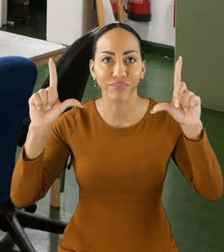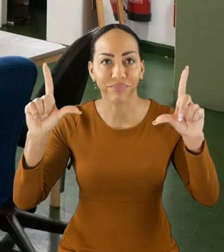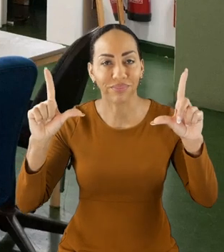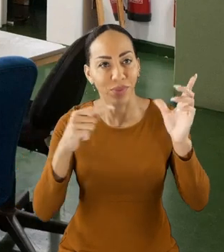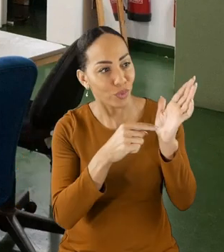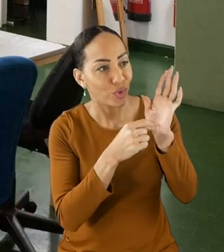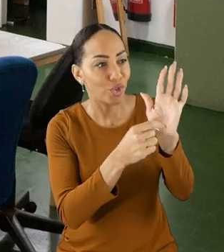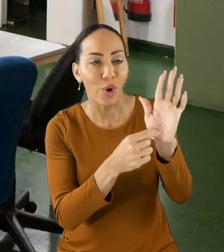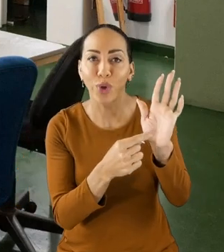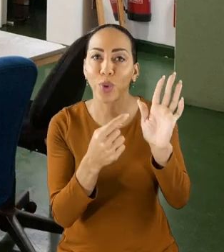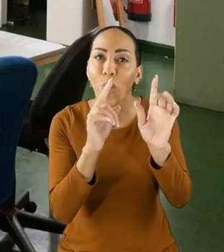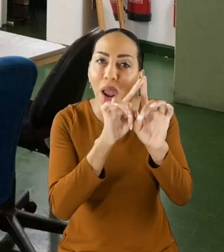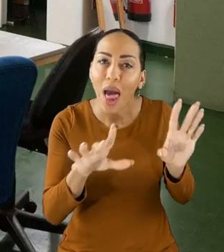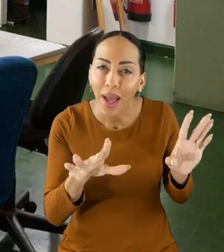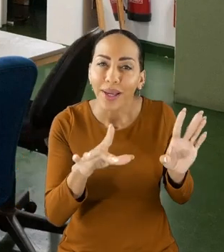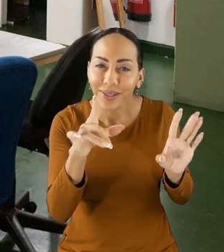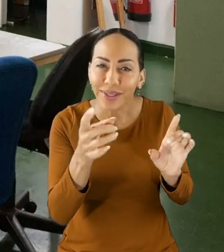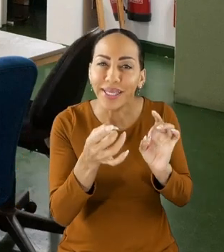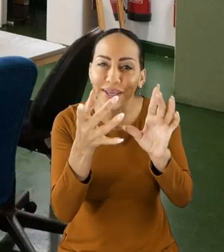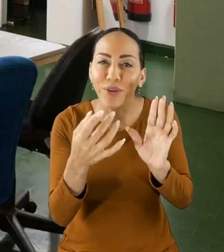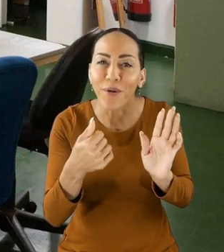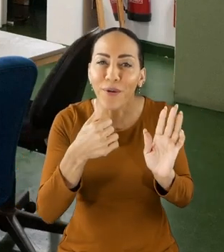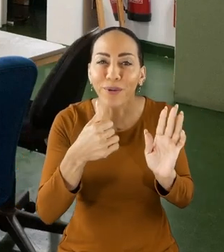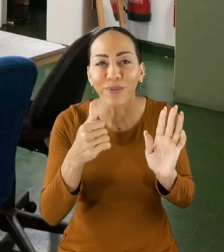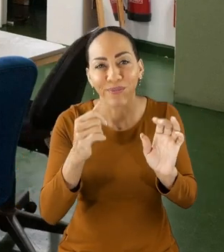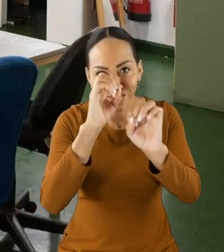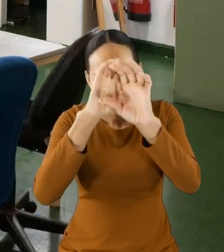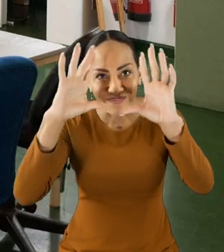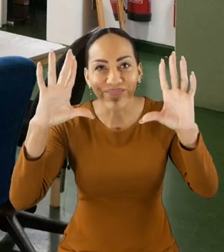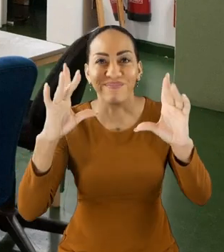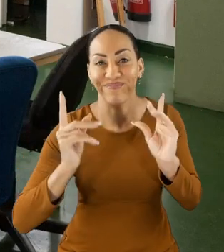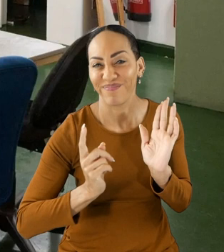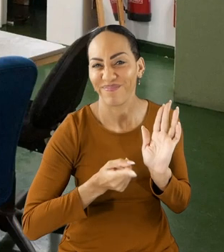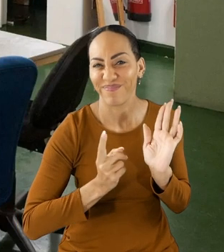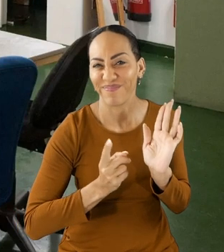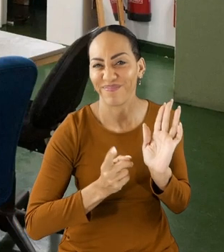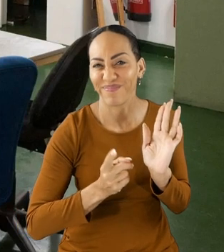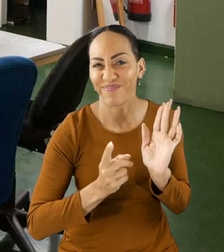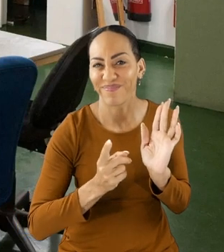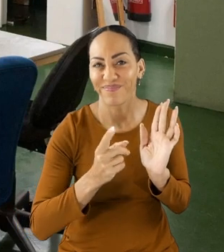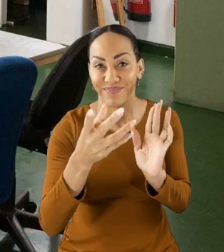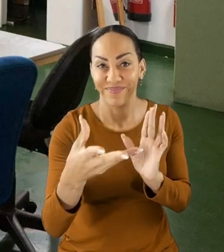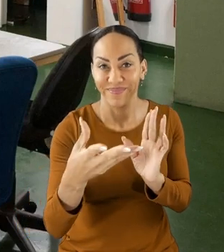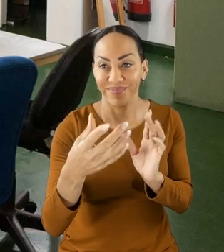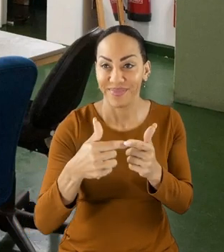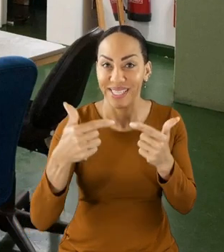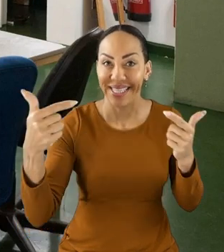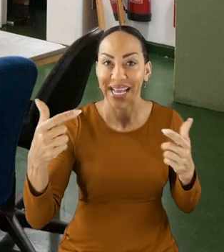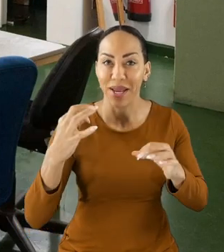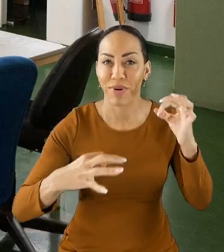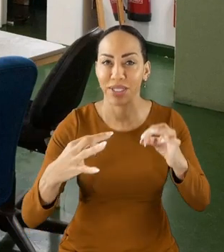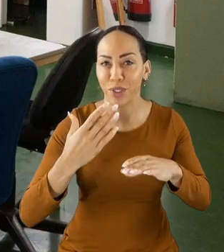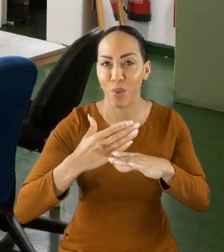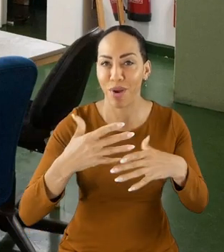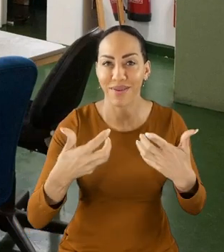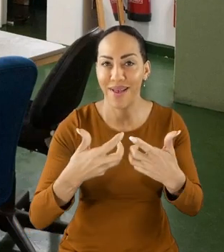screen. I can show you that already, just to give you a little bit of a idea of what we're going to be. How you can be present in this